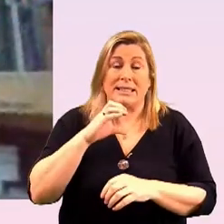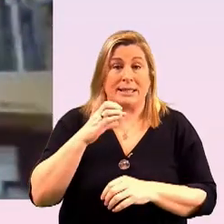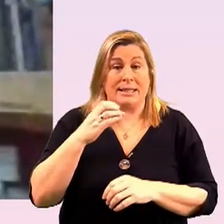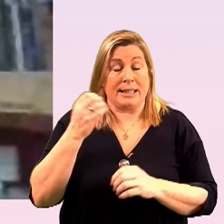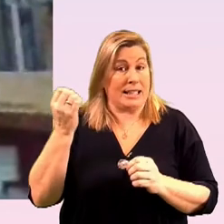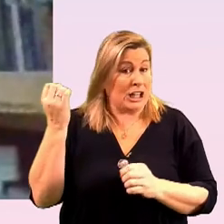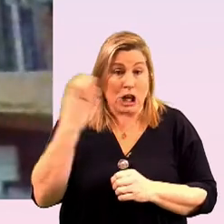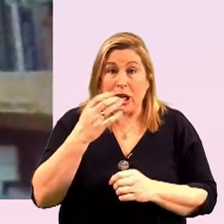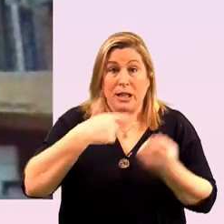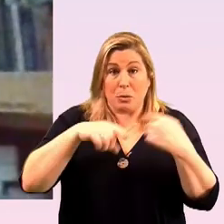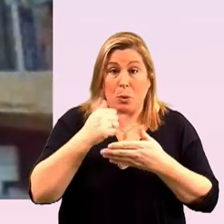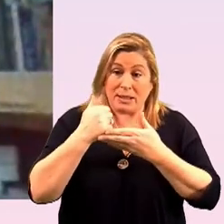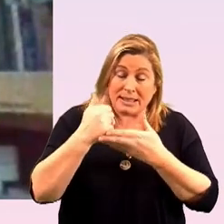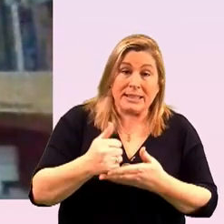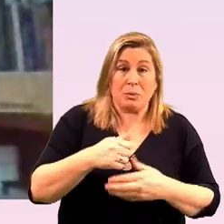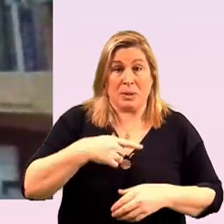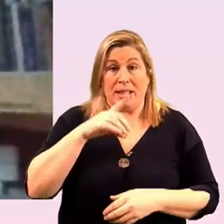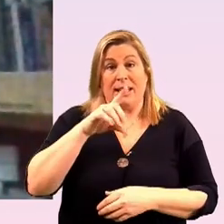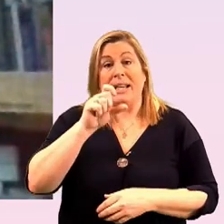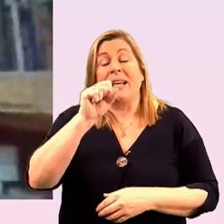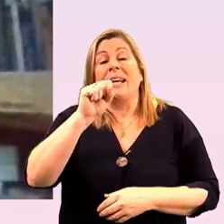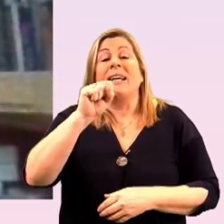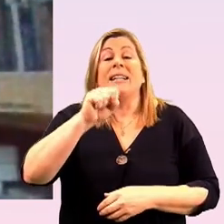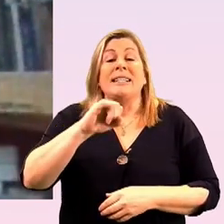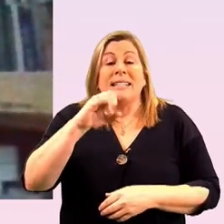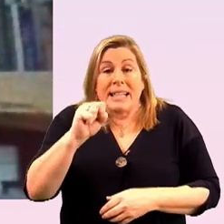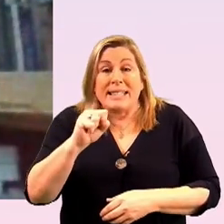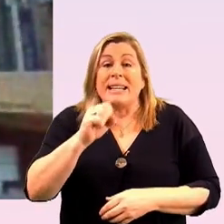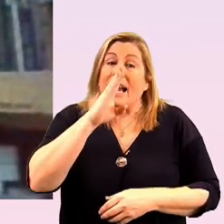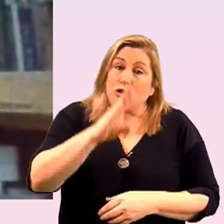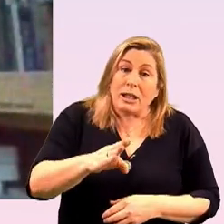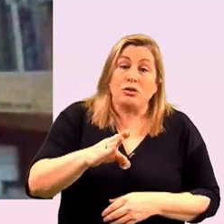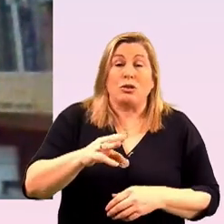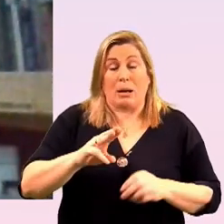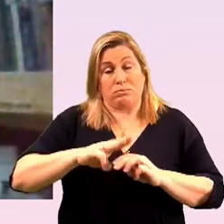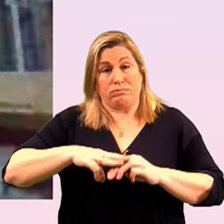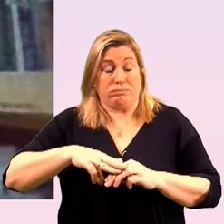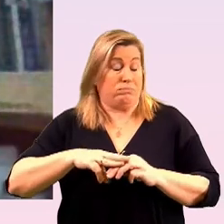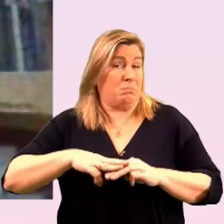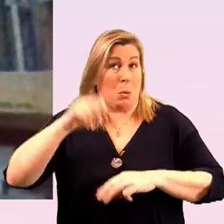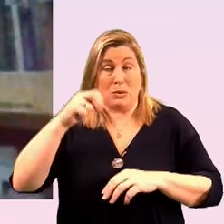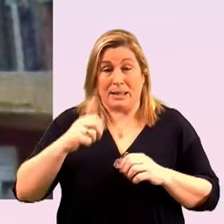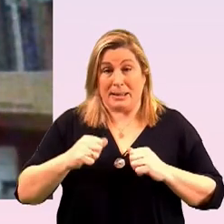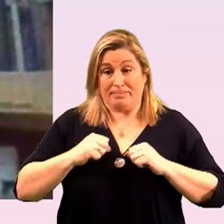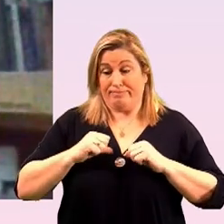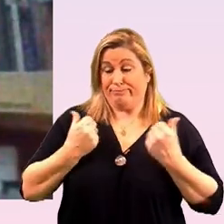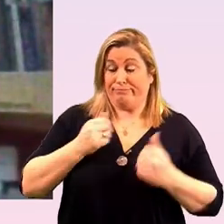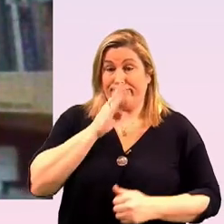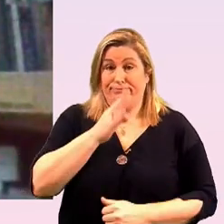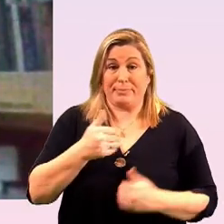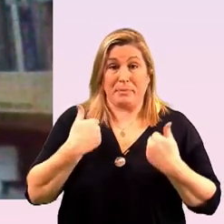cis, heterosexual and predominantly male. And at the same time, we're sort of talking to people here and having private